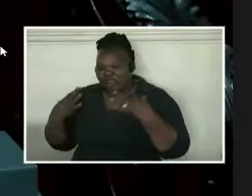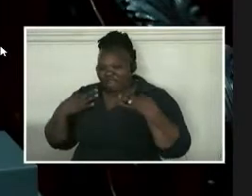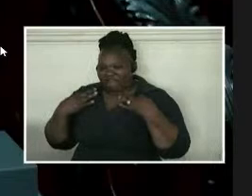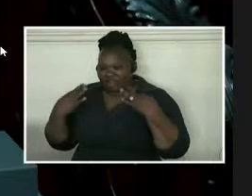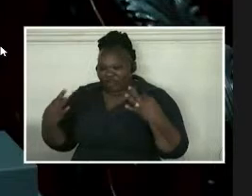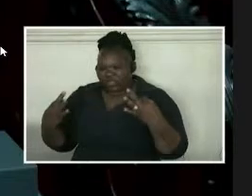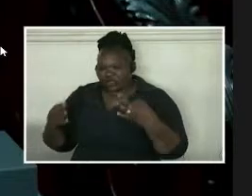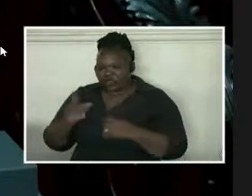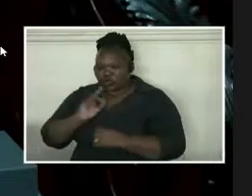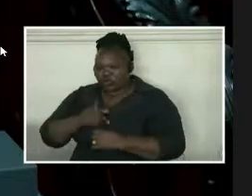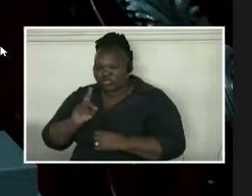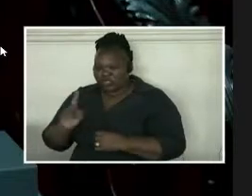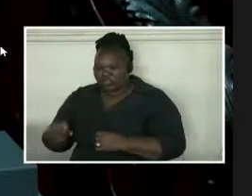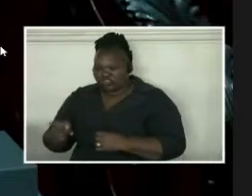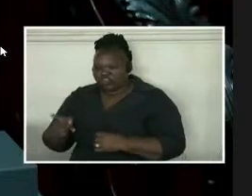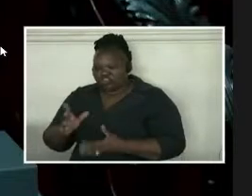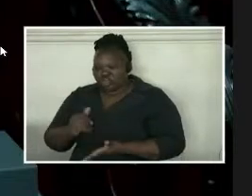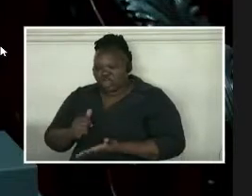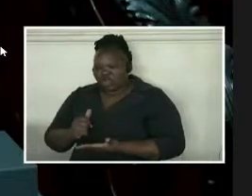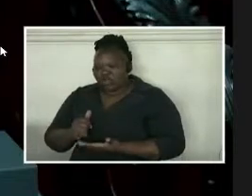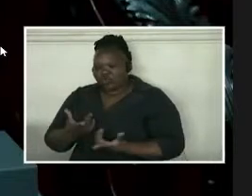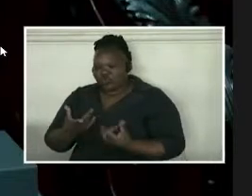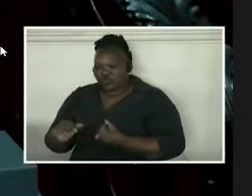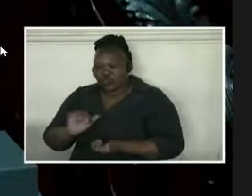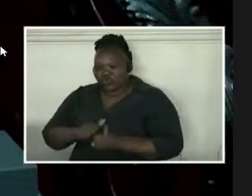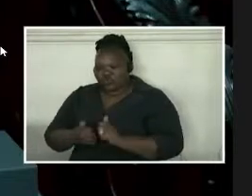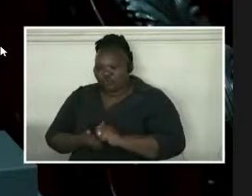educate us to deliver school support